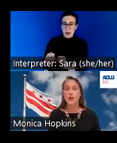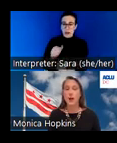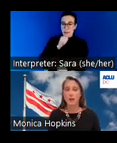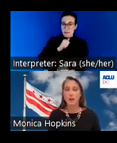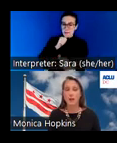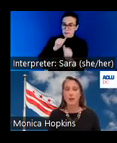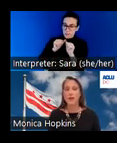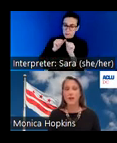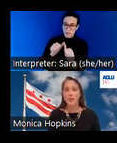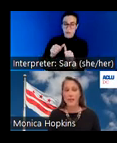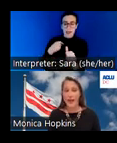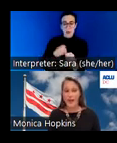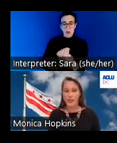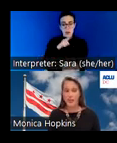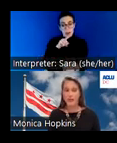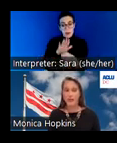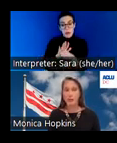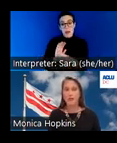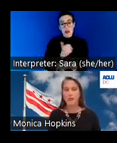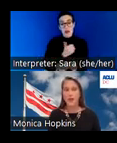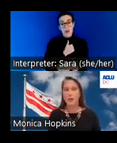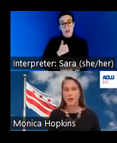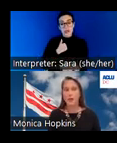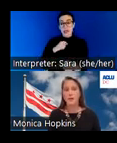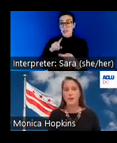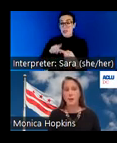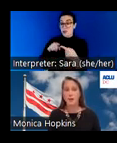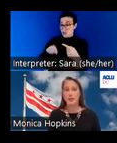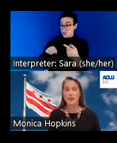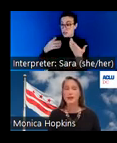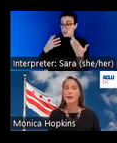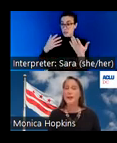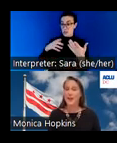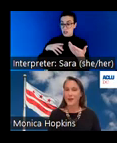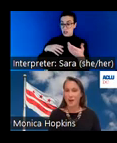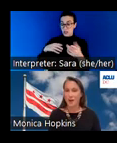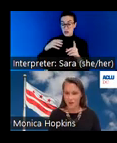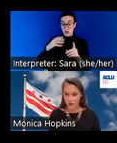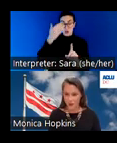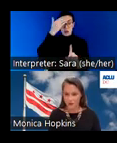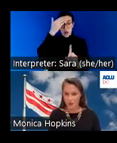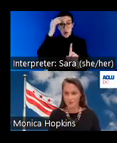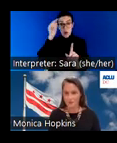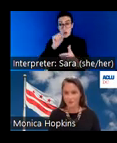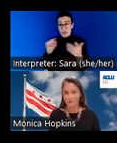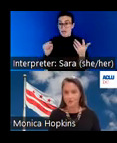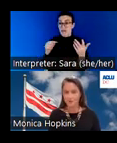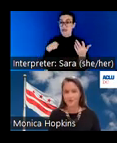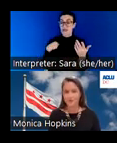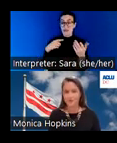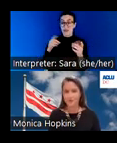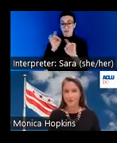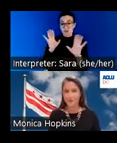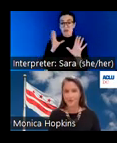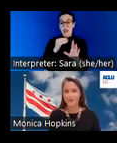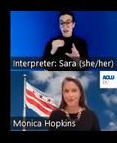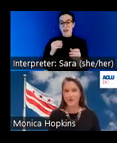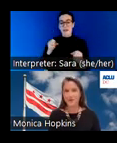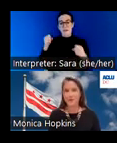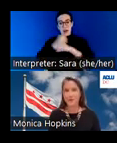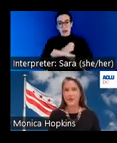turning this knowledge into action by fighting white supremacy in all its forms.